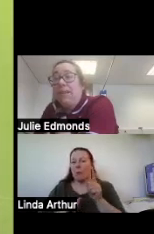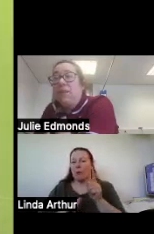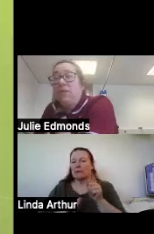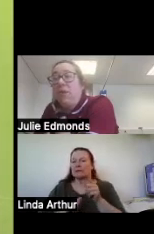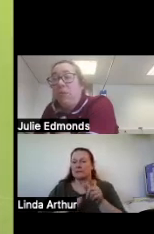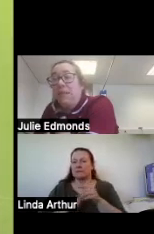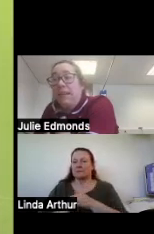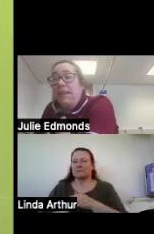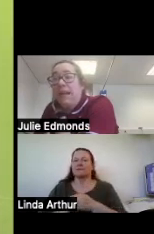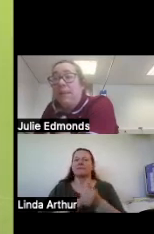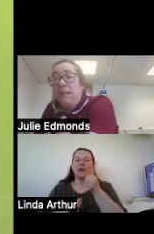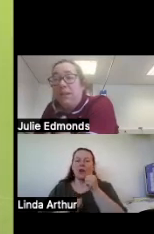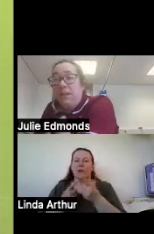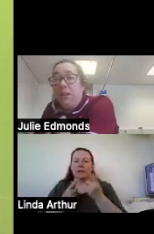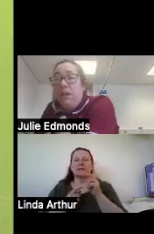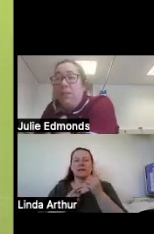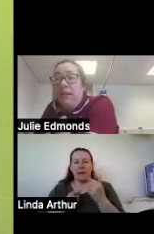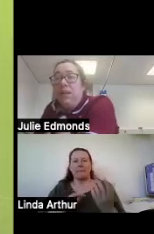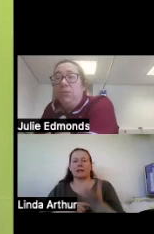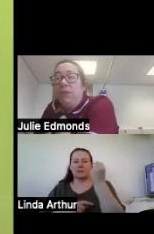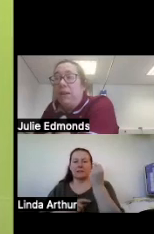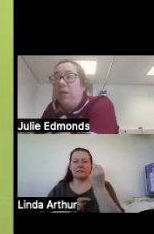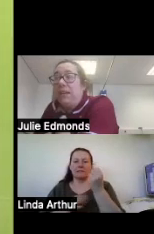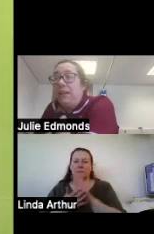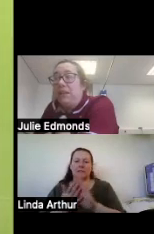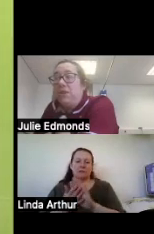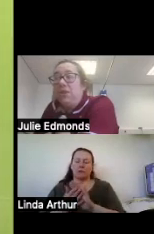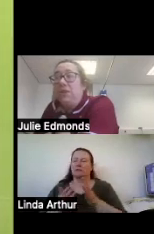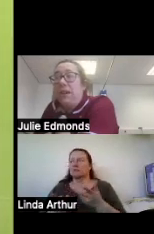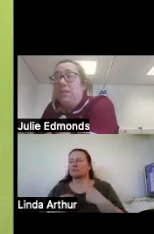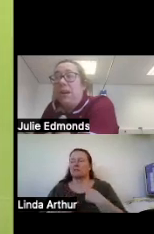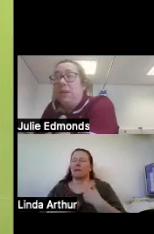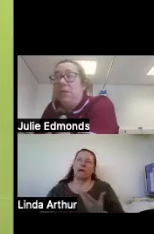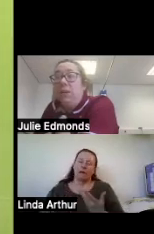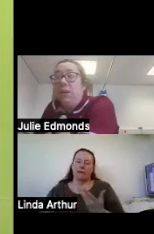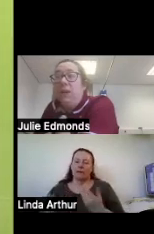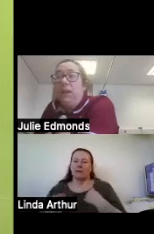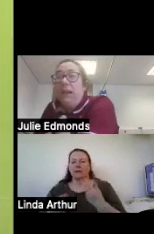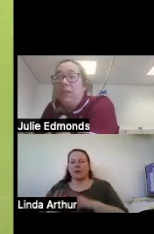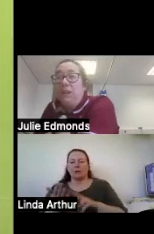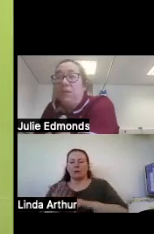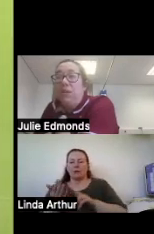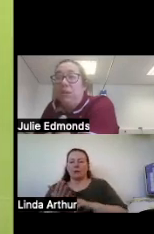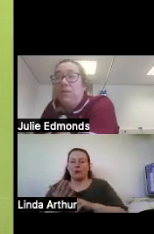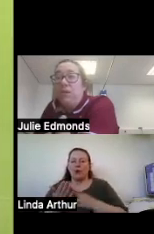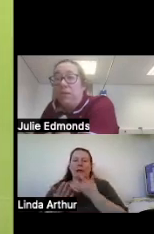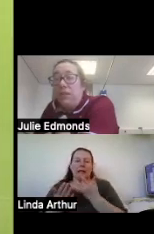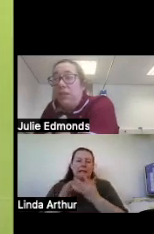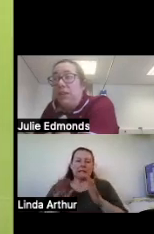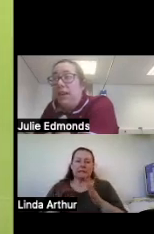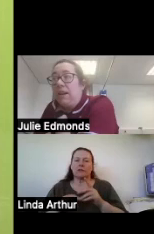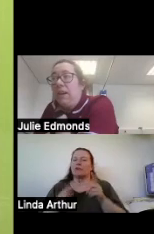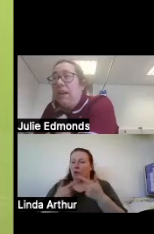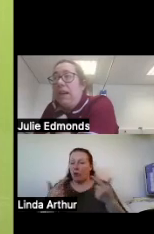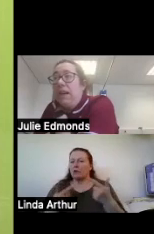away is there's always things that can be done. Please don't write off saying this is just a normal aging. There's lots of services